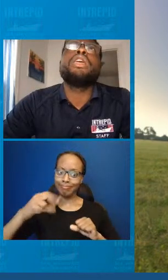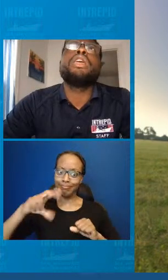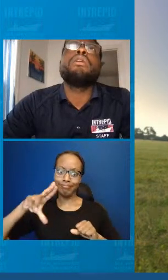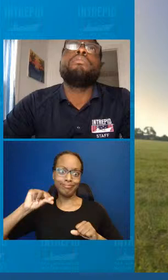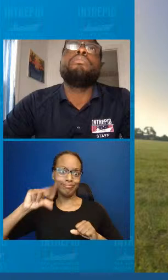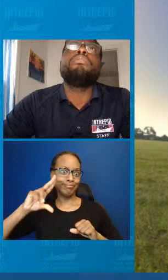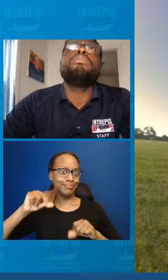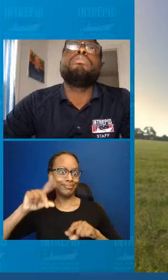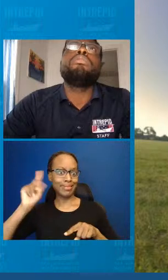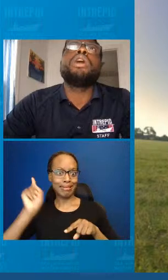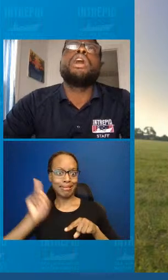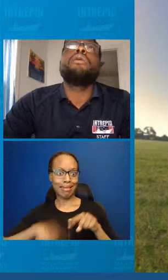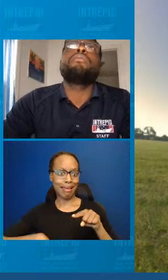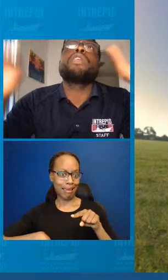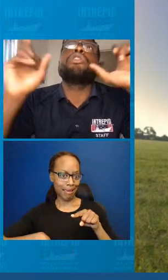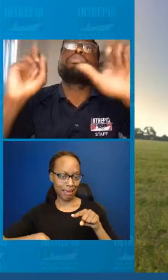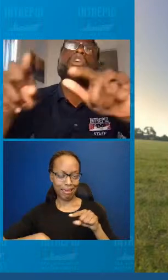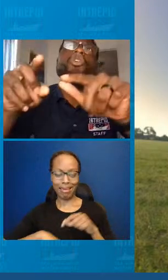the